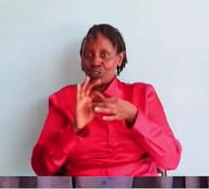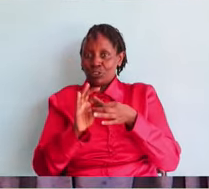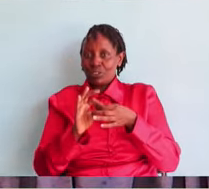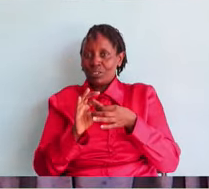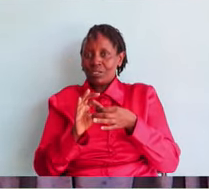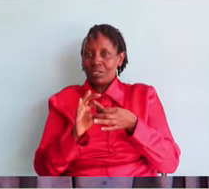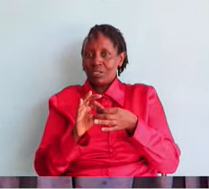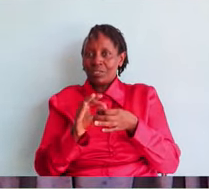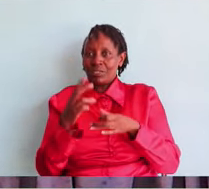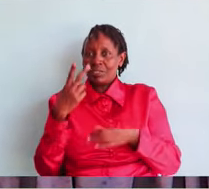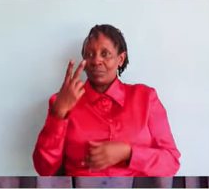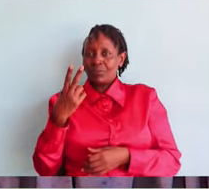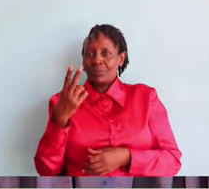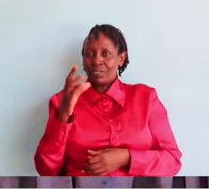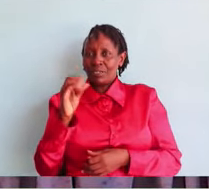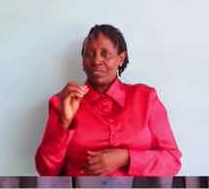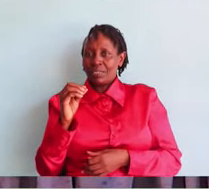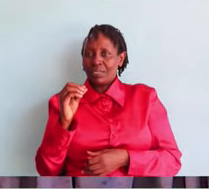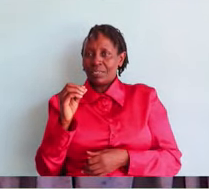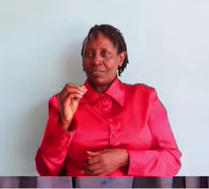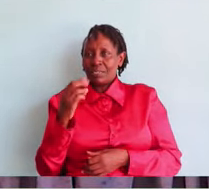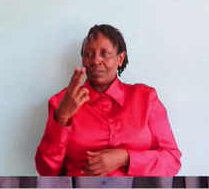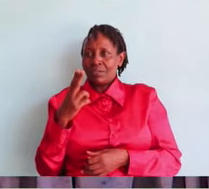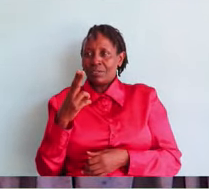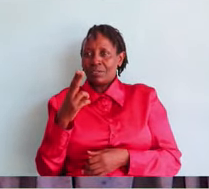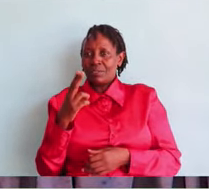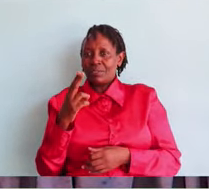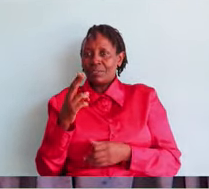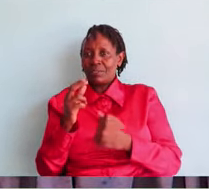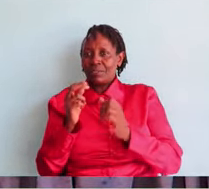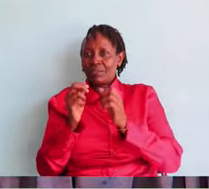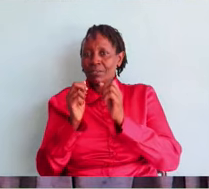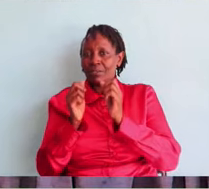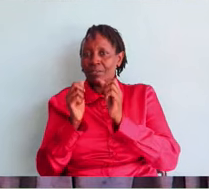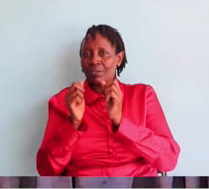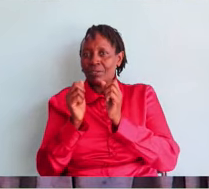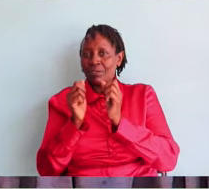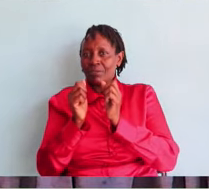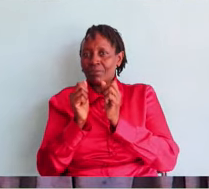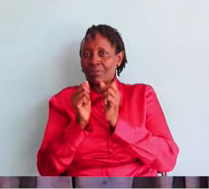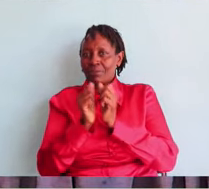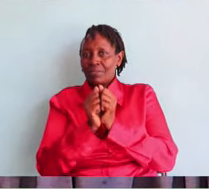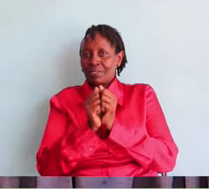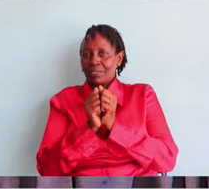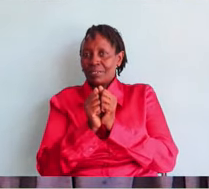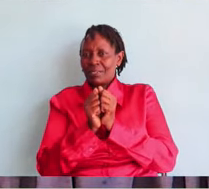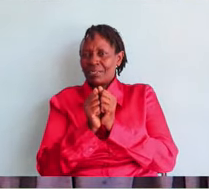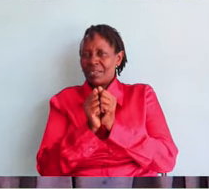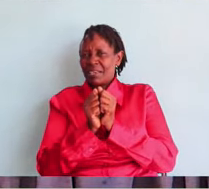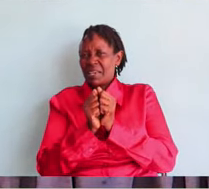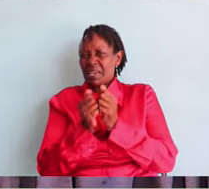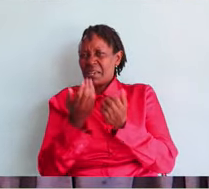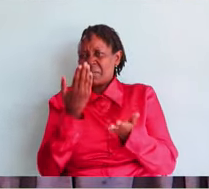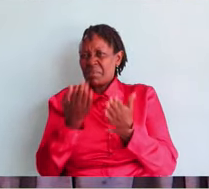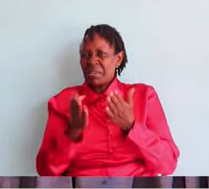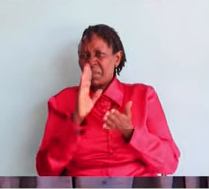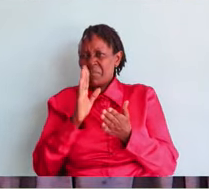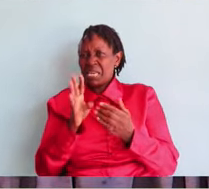it's slightly over 9 years then since we joined. And at the time that we came here, we only